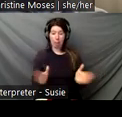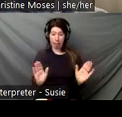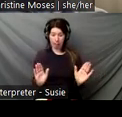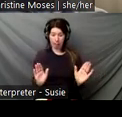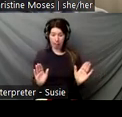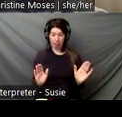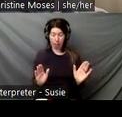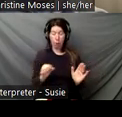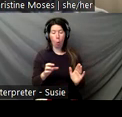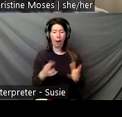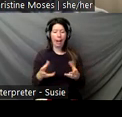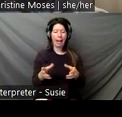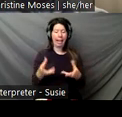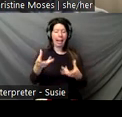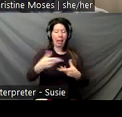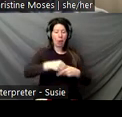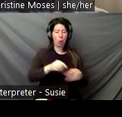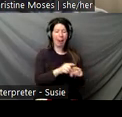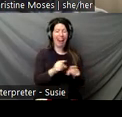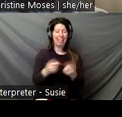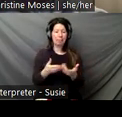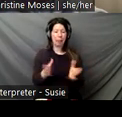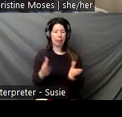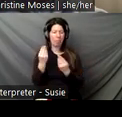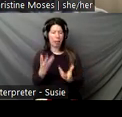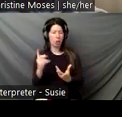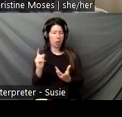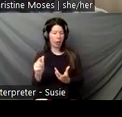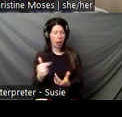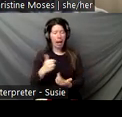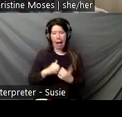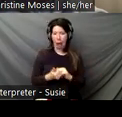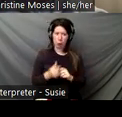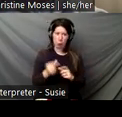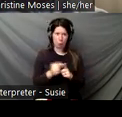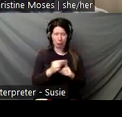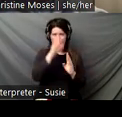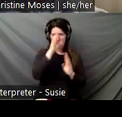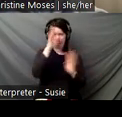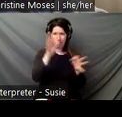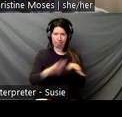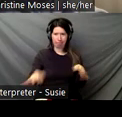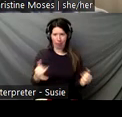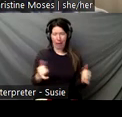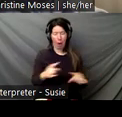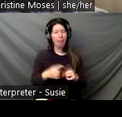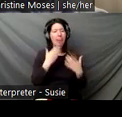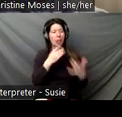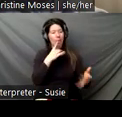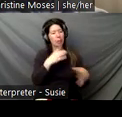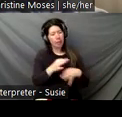that as public information down the line. And I'm not really sure about how to wordsmith that right now, but thank you for explaining that.